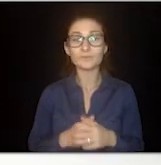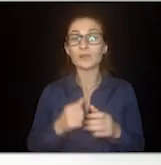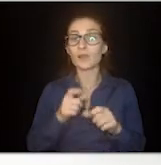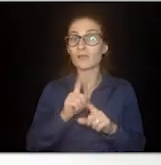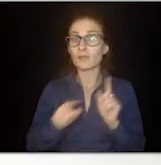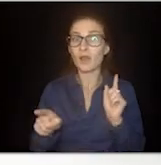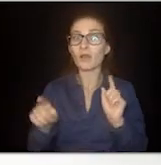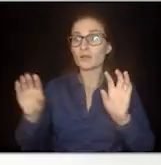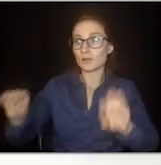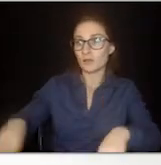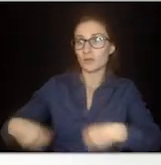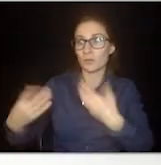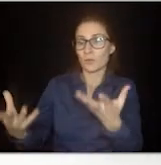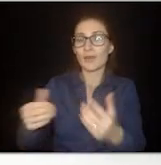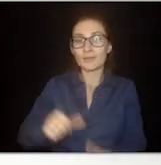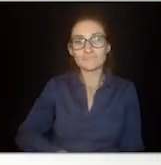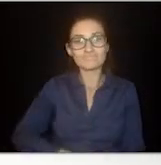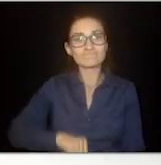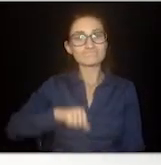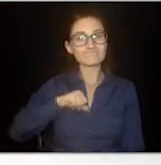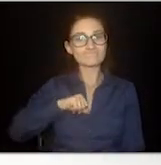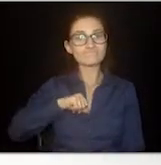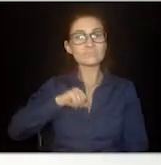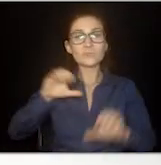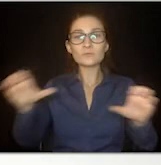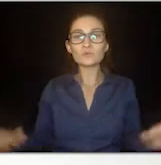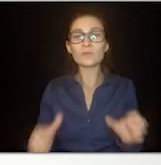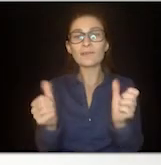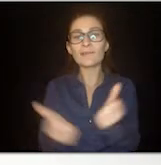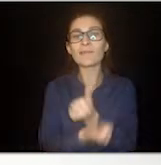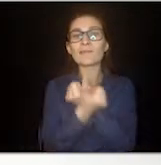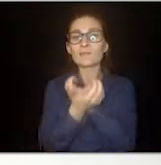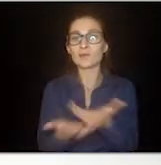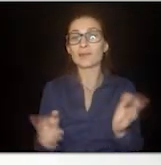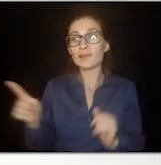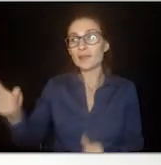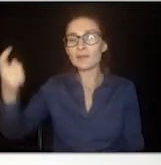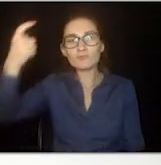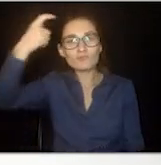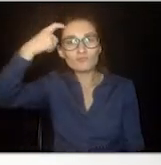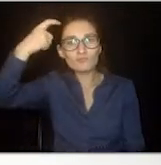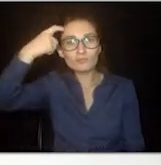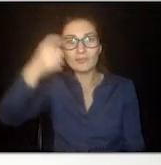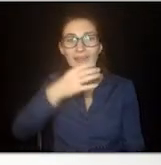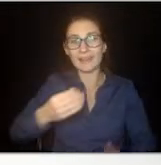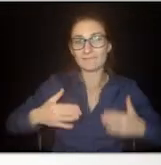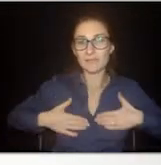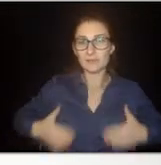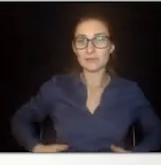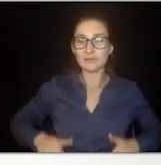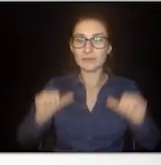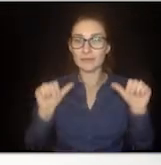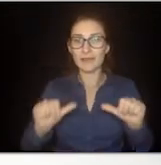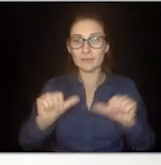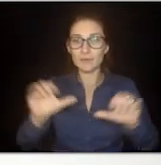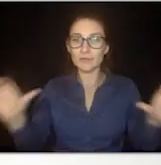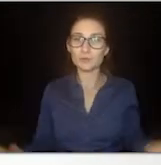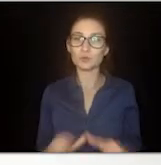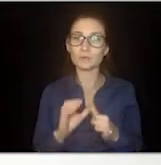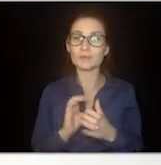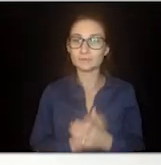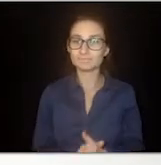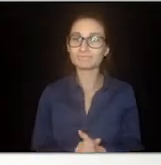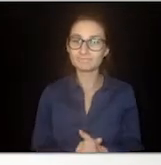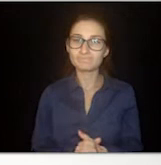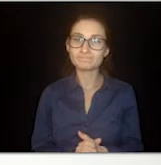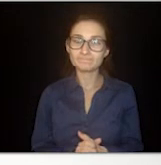they are afforded, and I love this, the dignity of doing everything that they are cognitively and physically